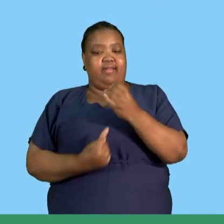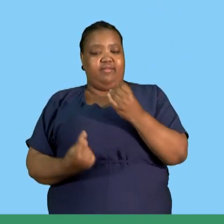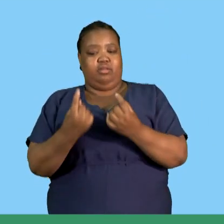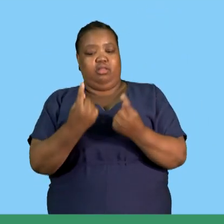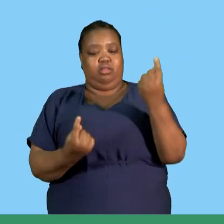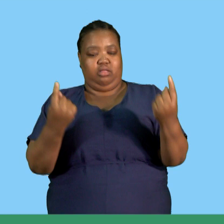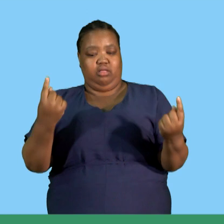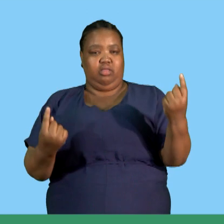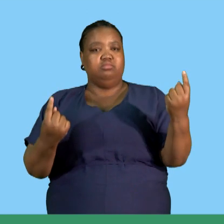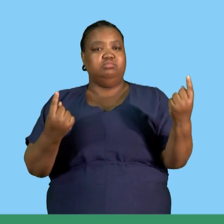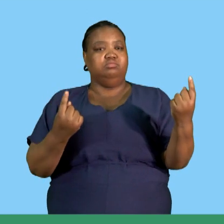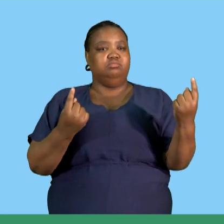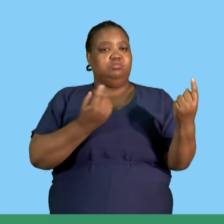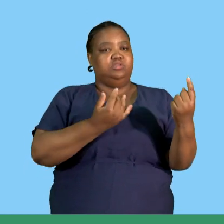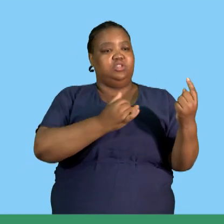contacted individually.